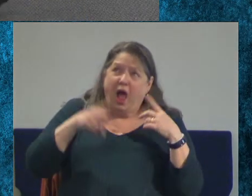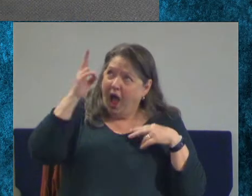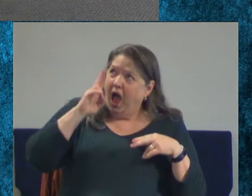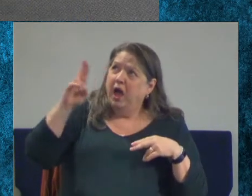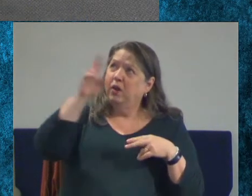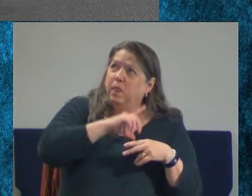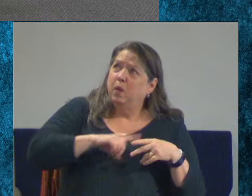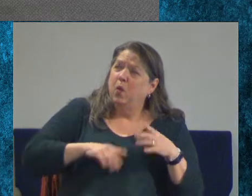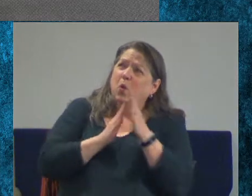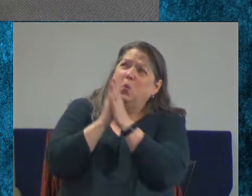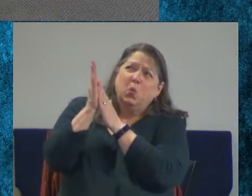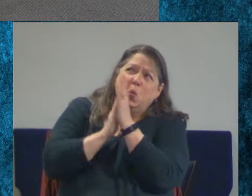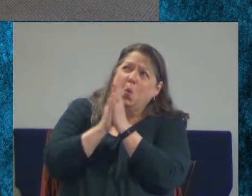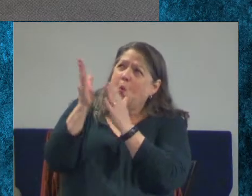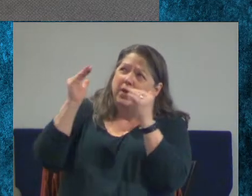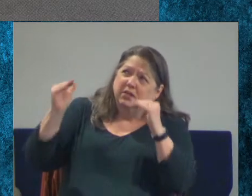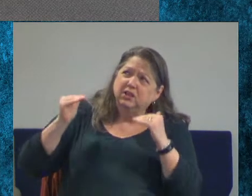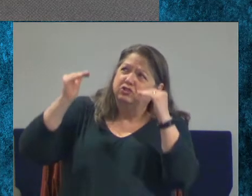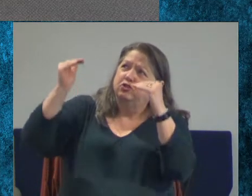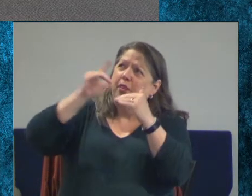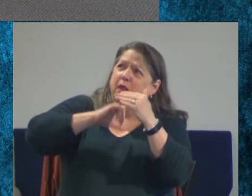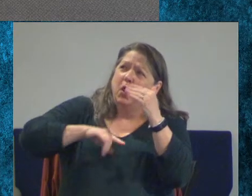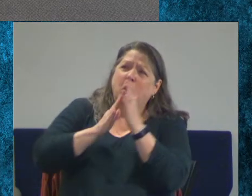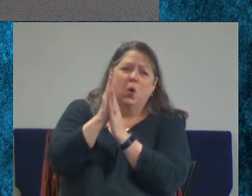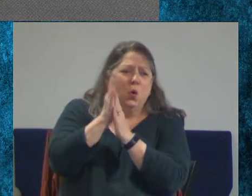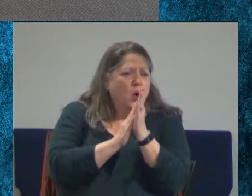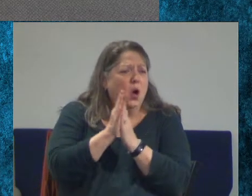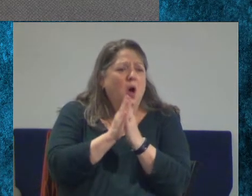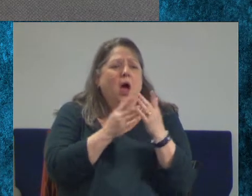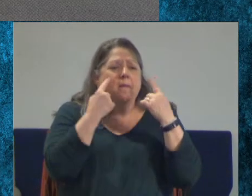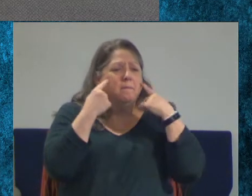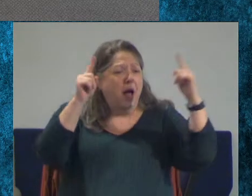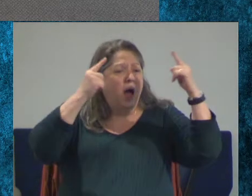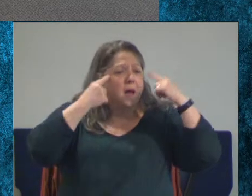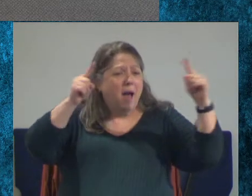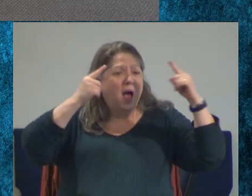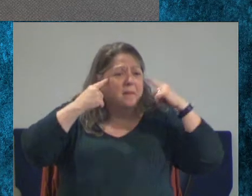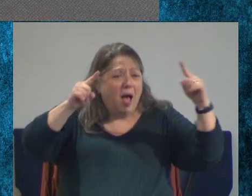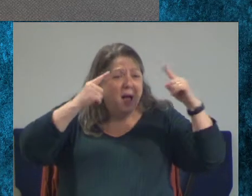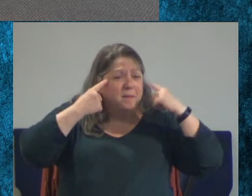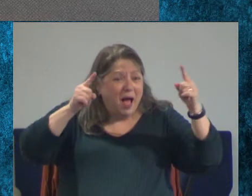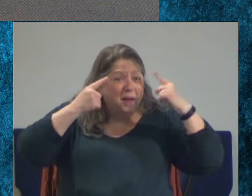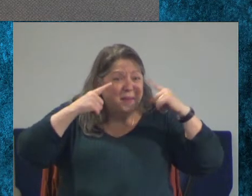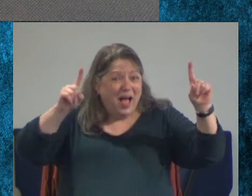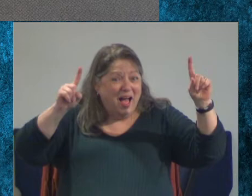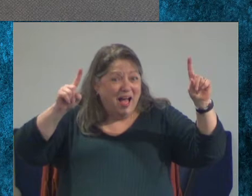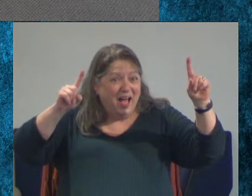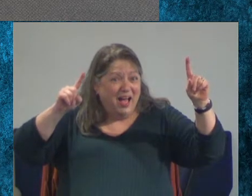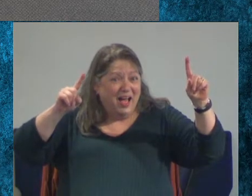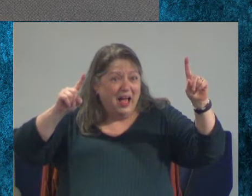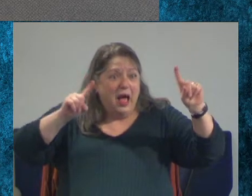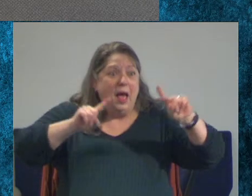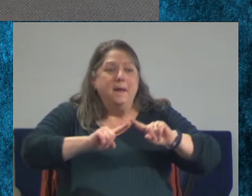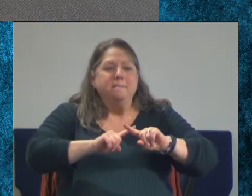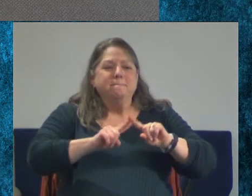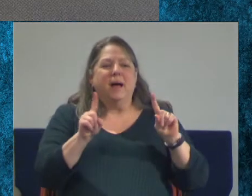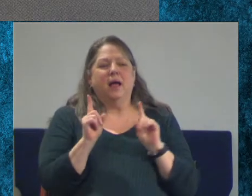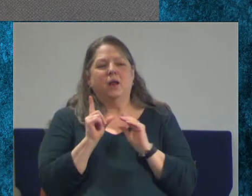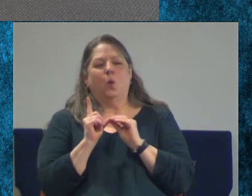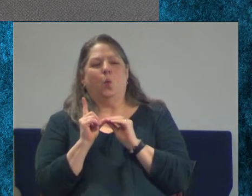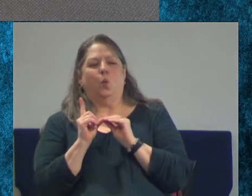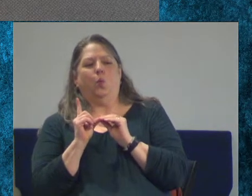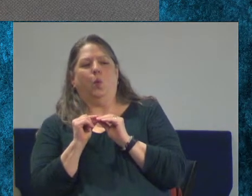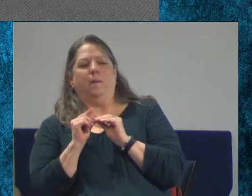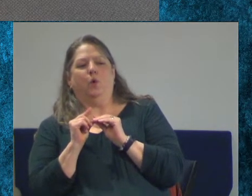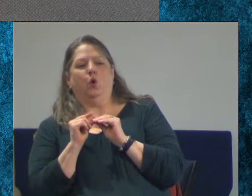the Lord, he's looking to exalt the Lord in his life. Everything is going wonderful. But there was something undone